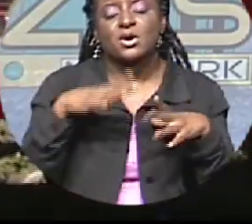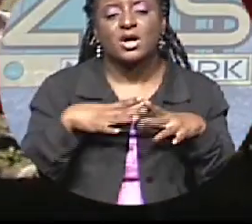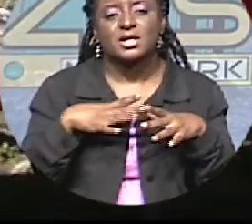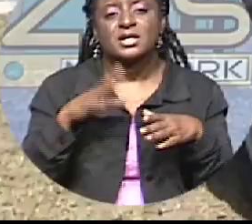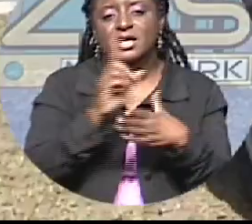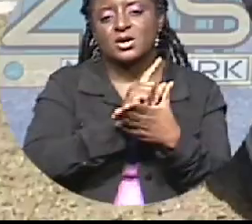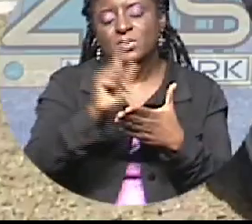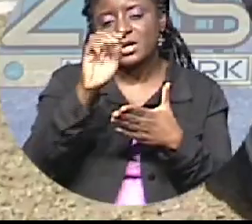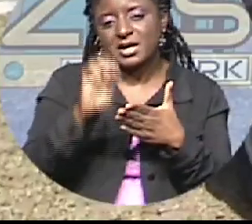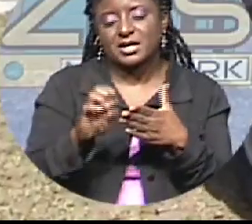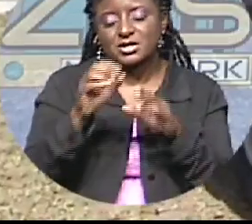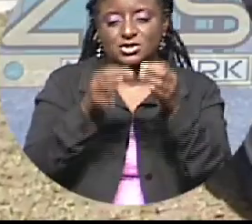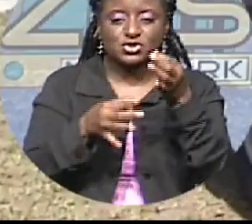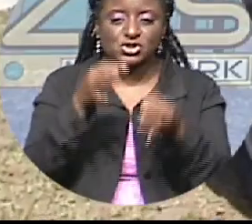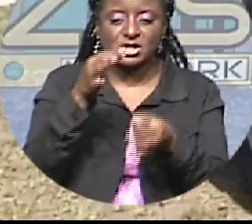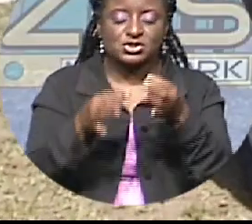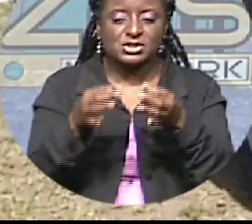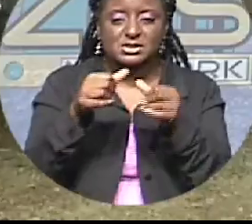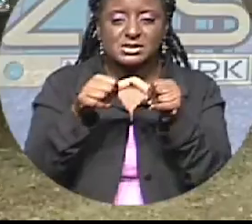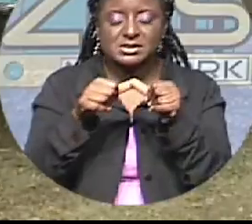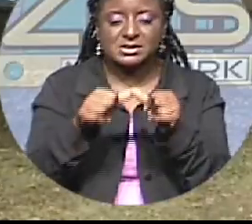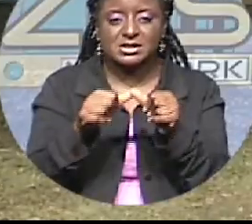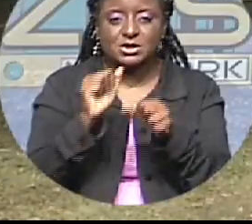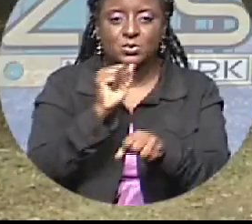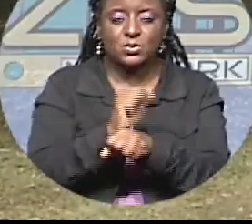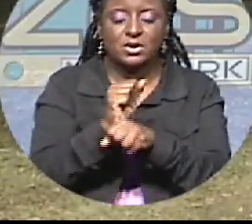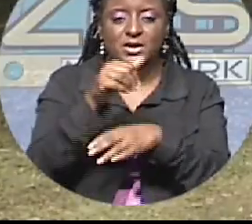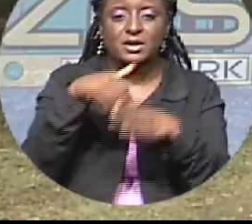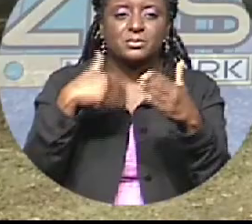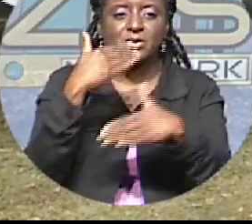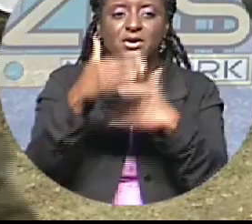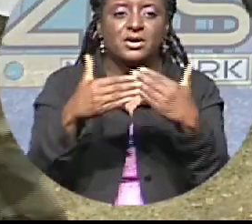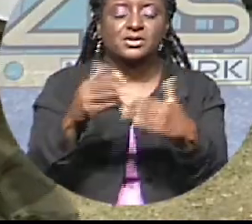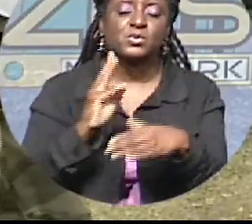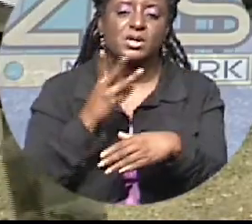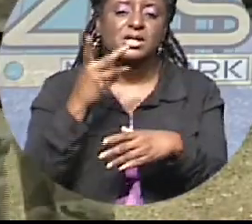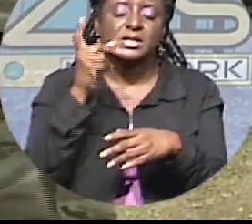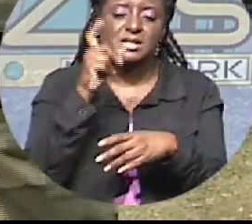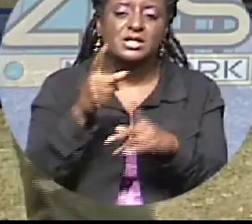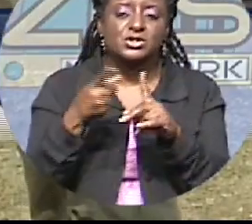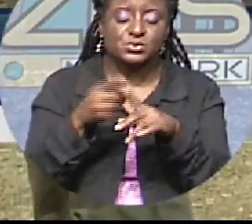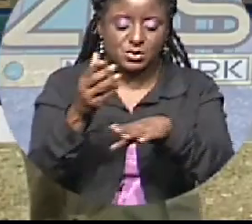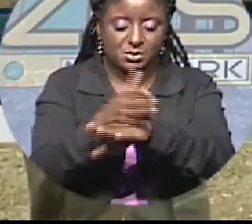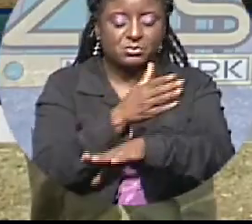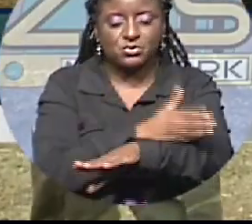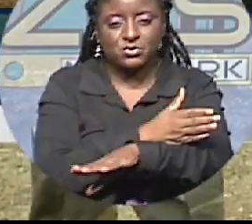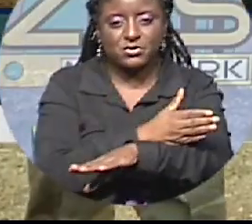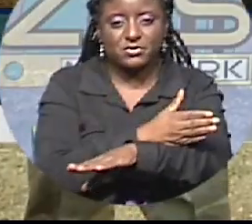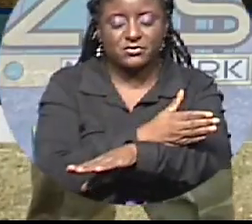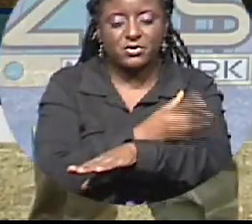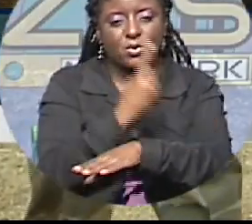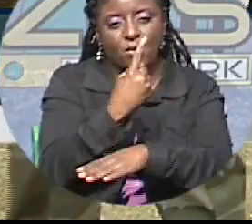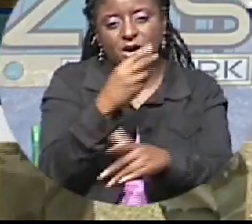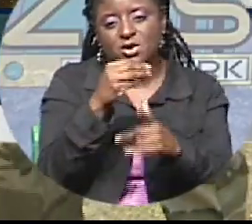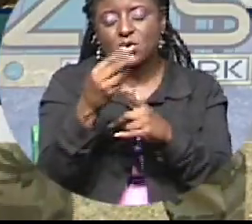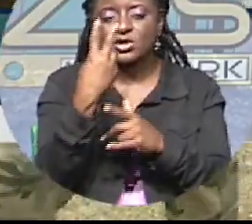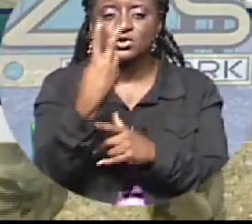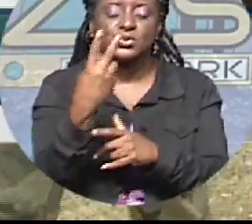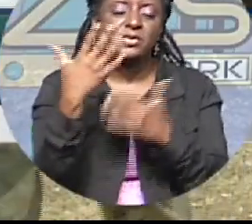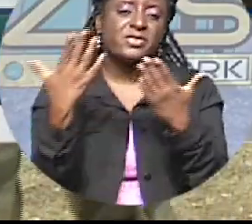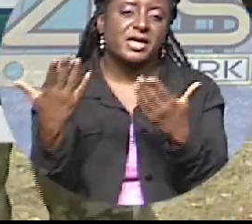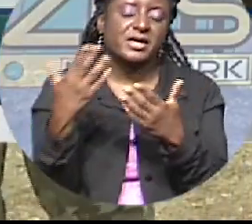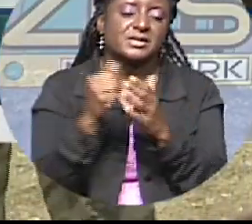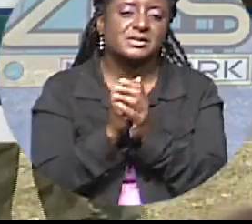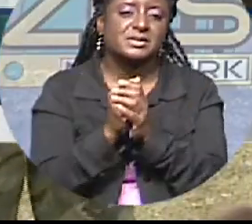a work in progress. We need to tweak 1 or 2 things in terms of what we're going